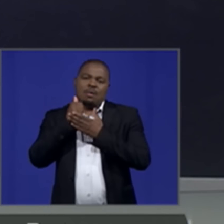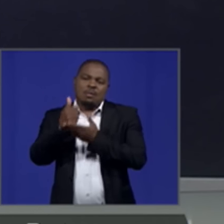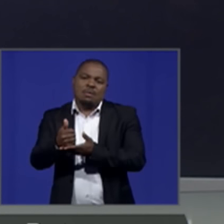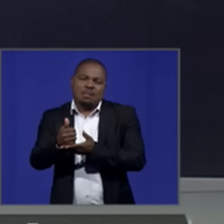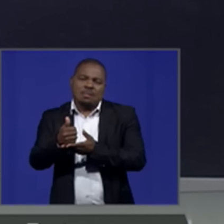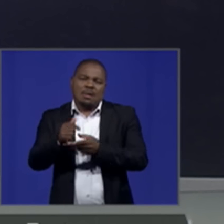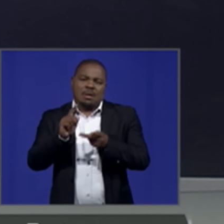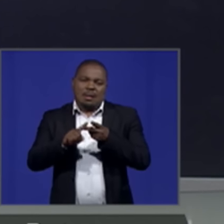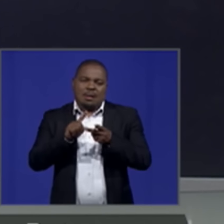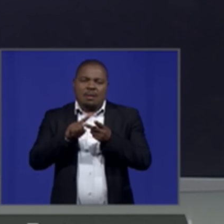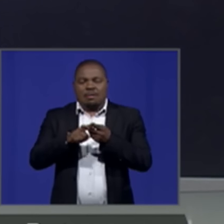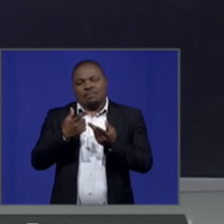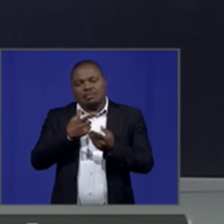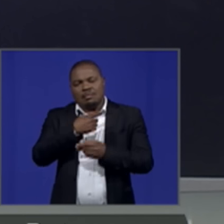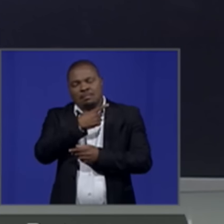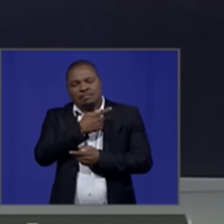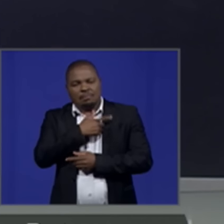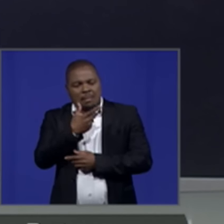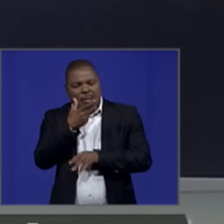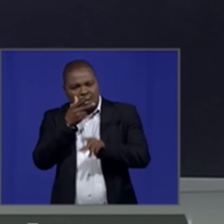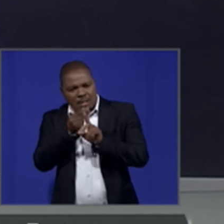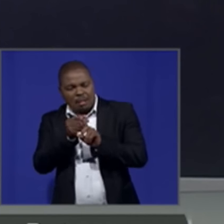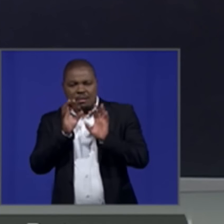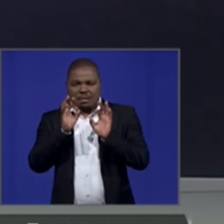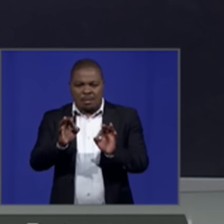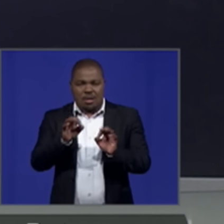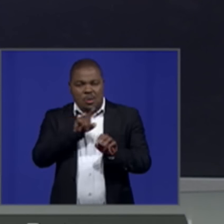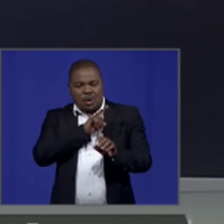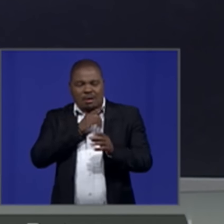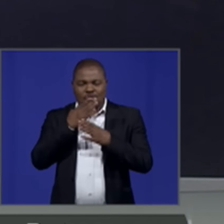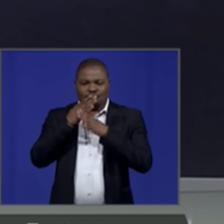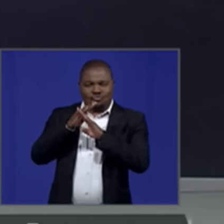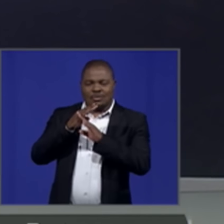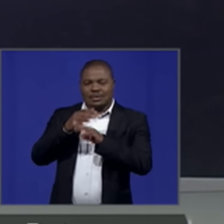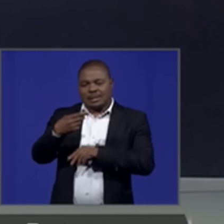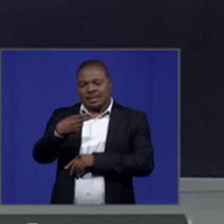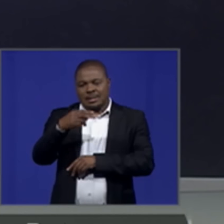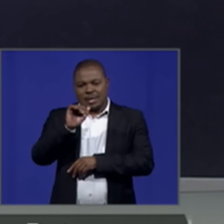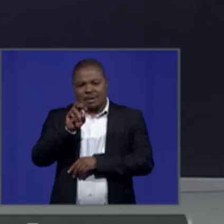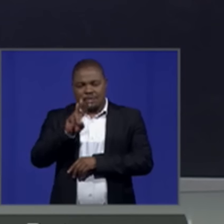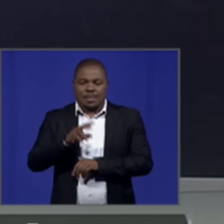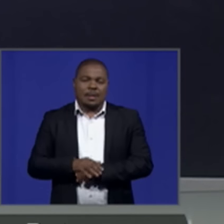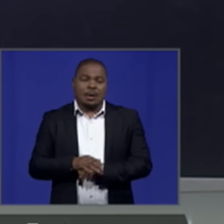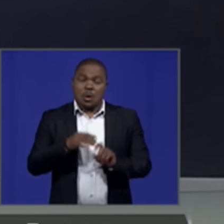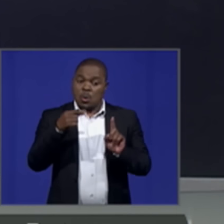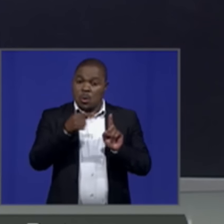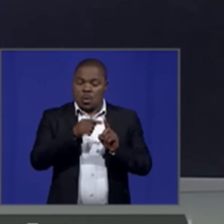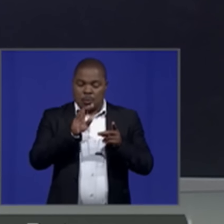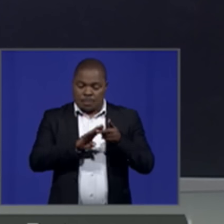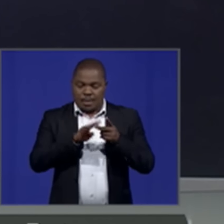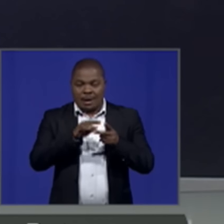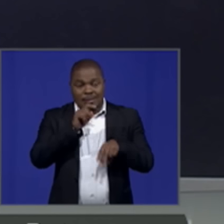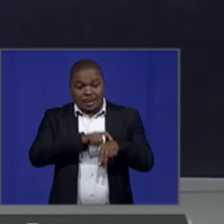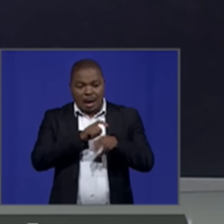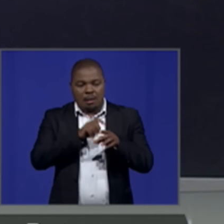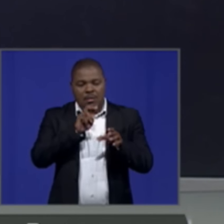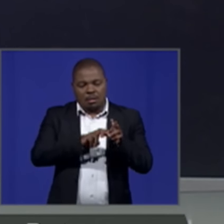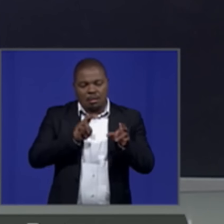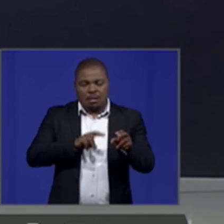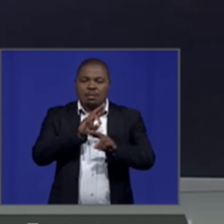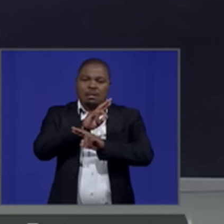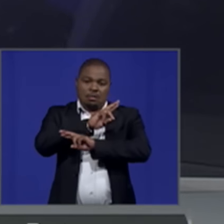le diphallelo nakong ya mathata ao. Mme ebile moetapele ya ileng ya re ha beha meja fatshe